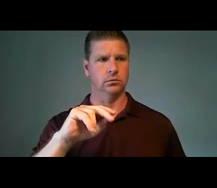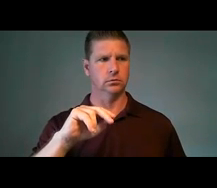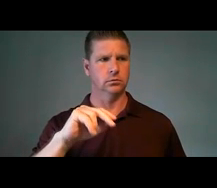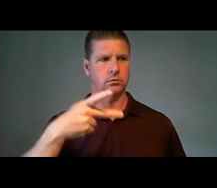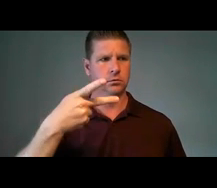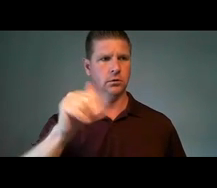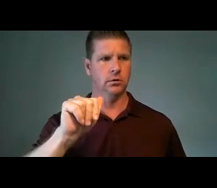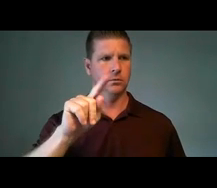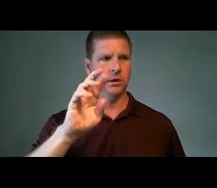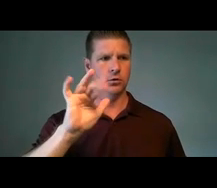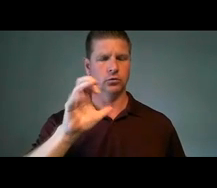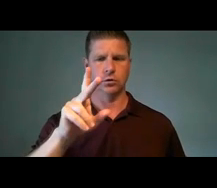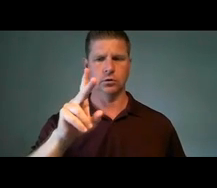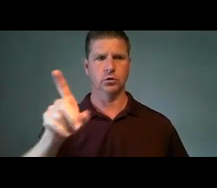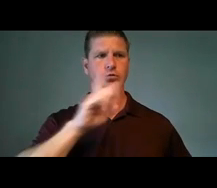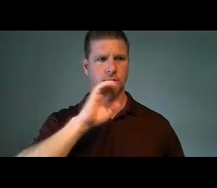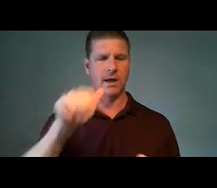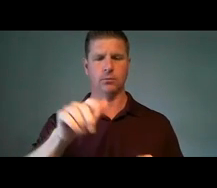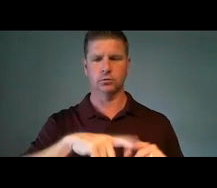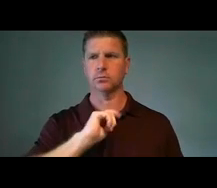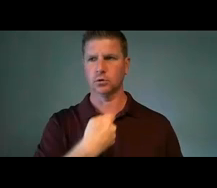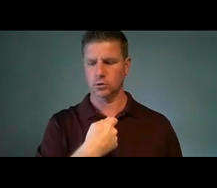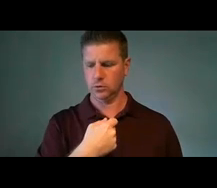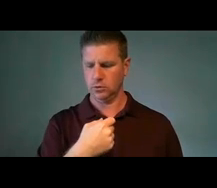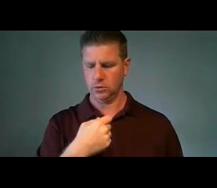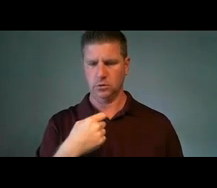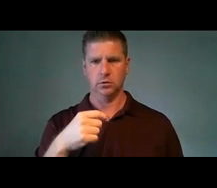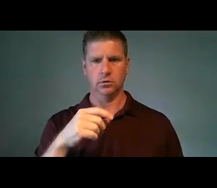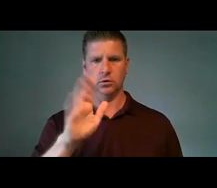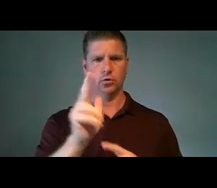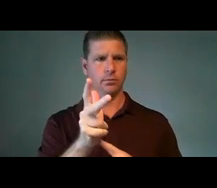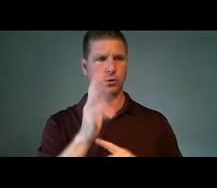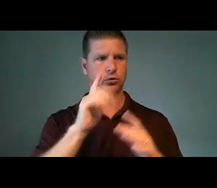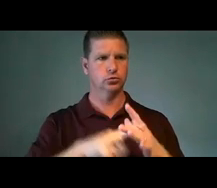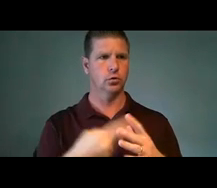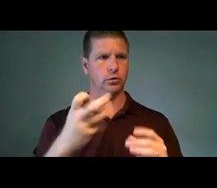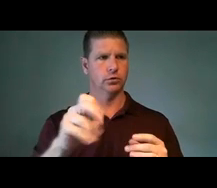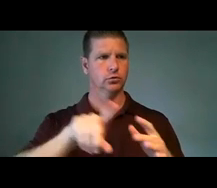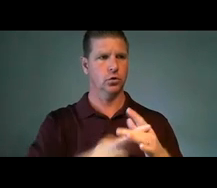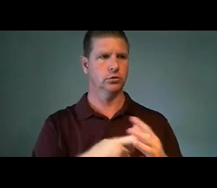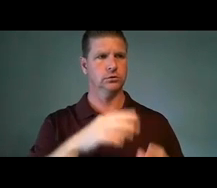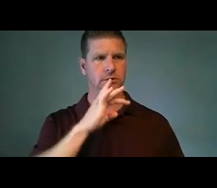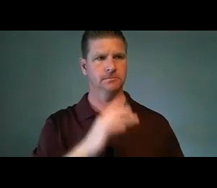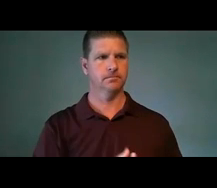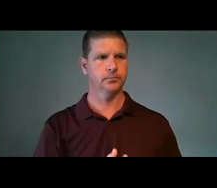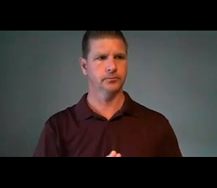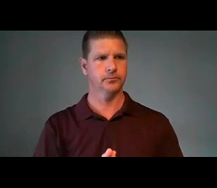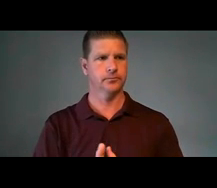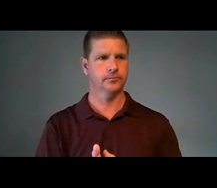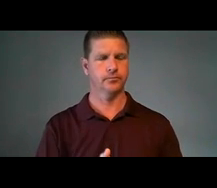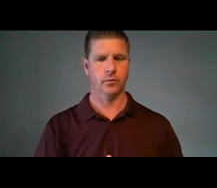Patrick, you should now be able to unmute yourself, and your 3 minutes will start when you begin speaking.